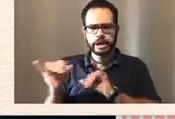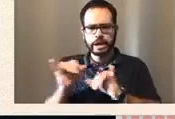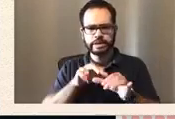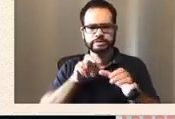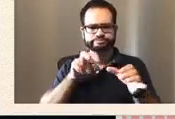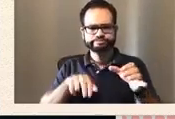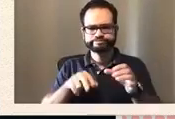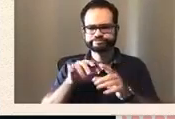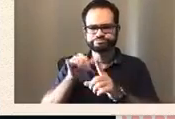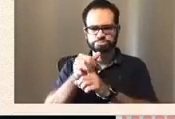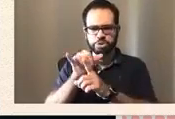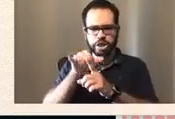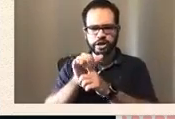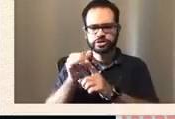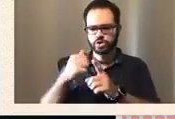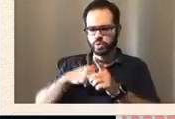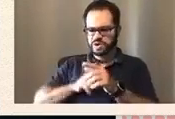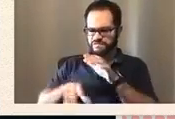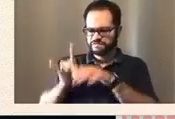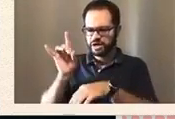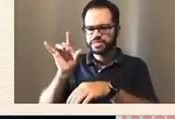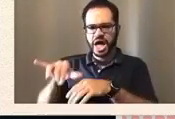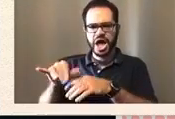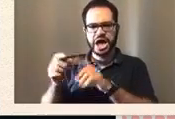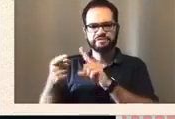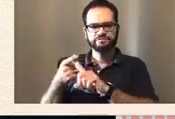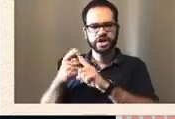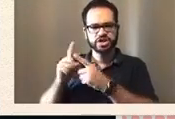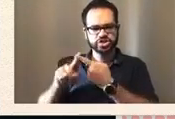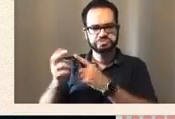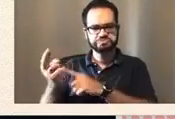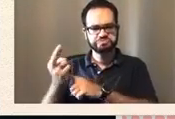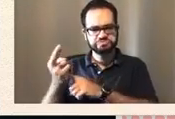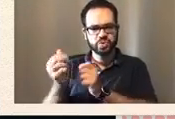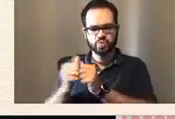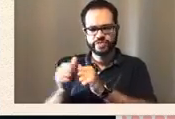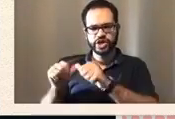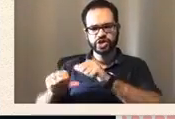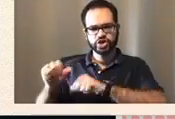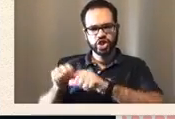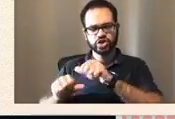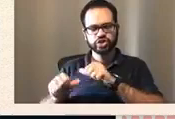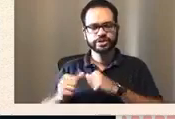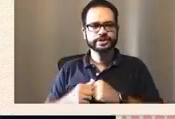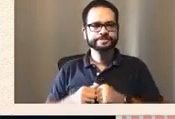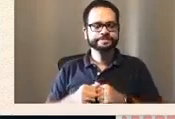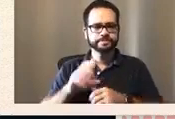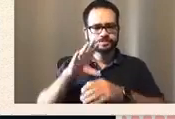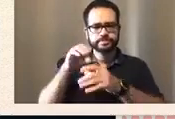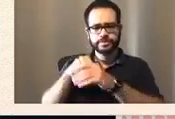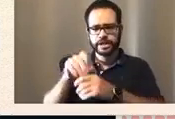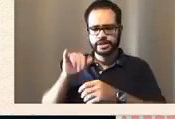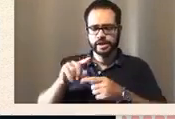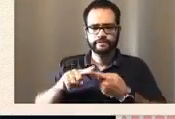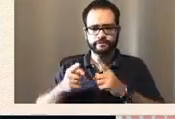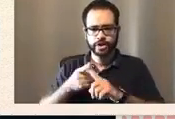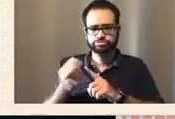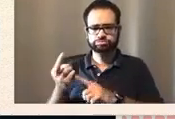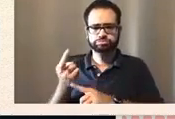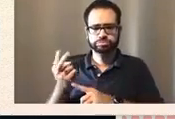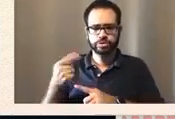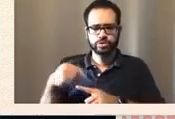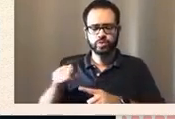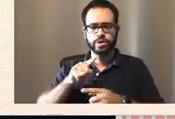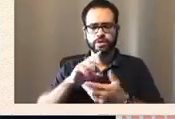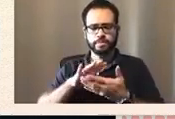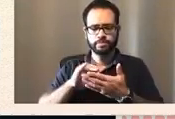this friendship with one another. And in that friendship, we both learned how to adapt to someone with a